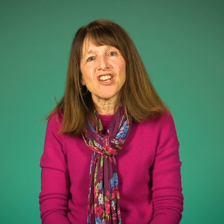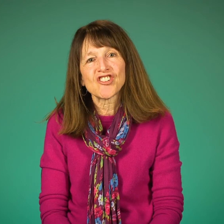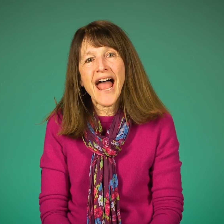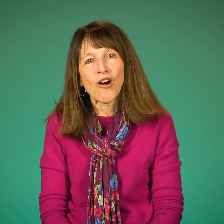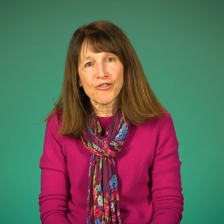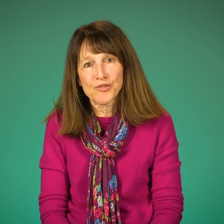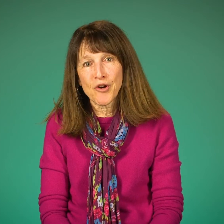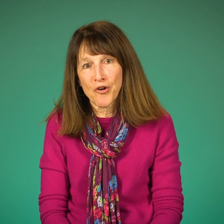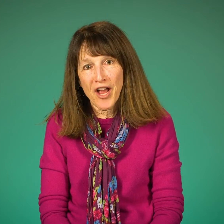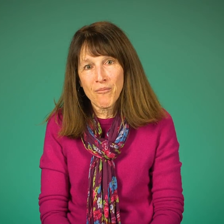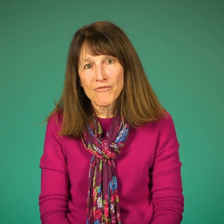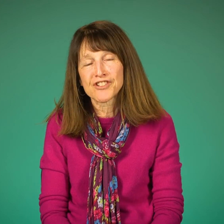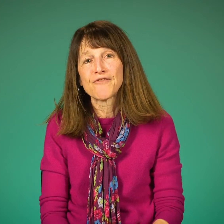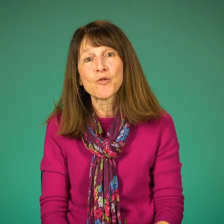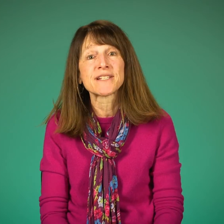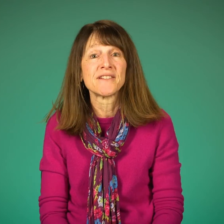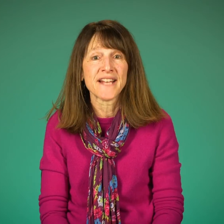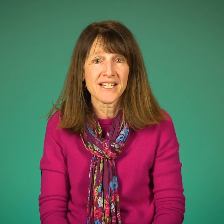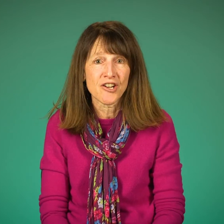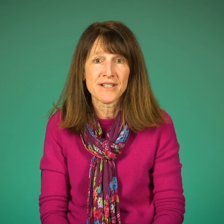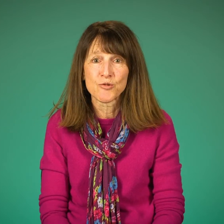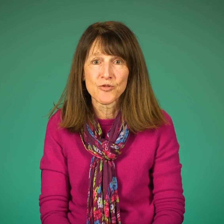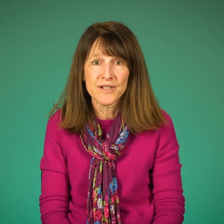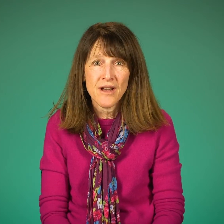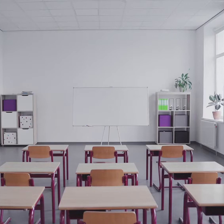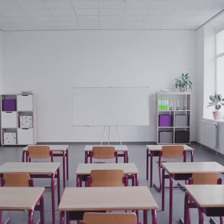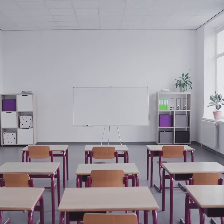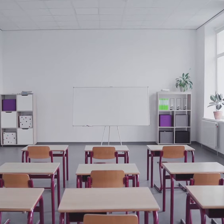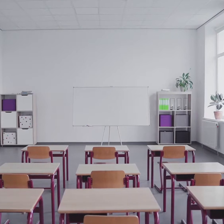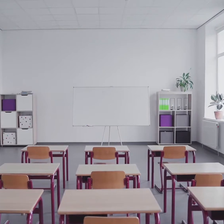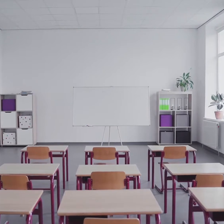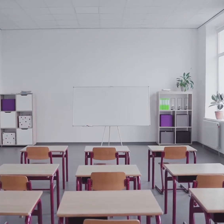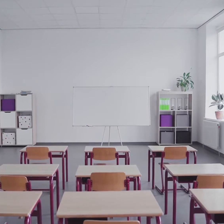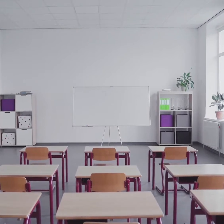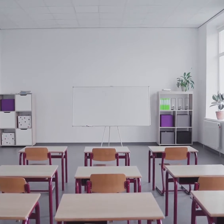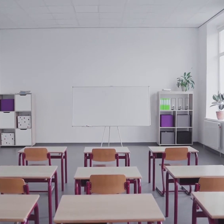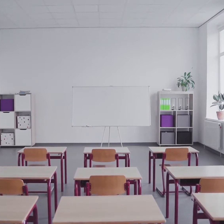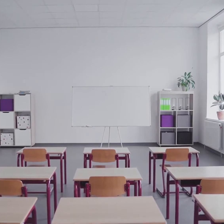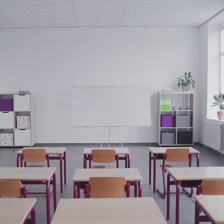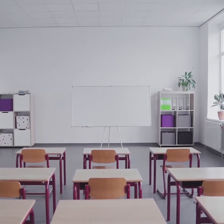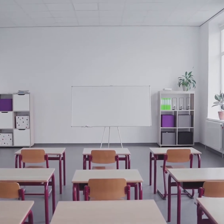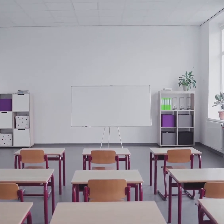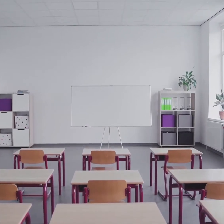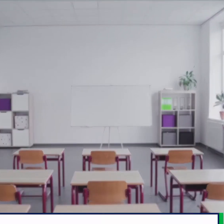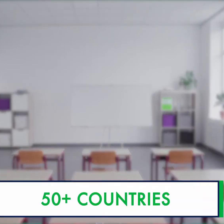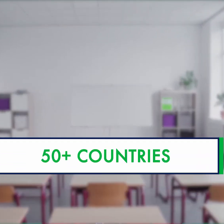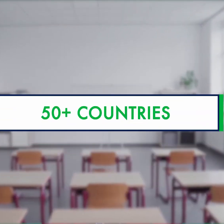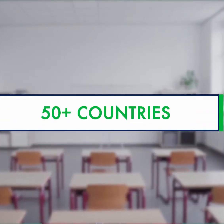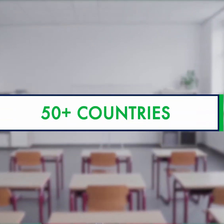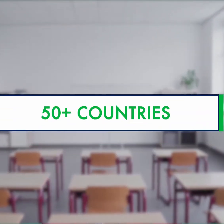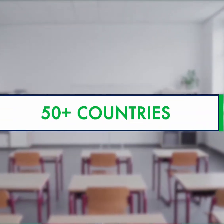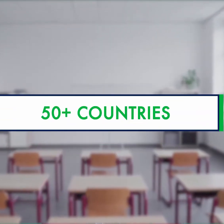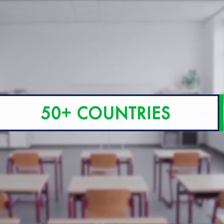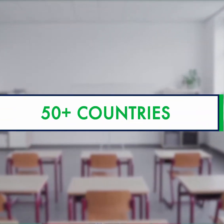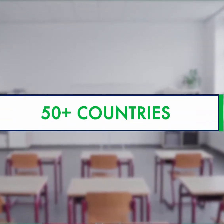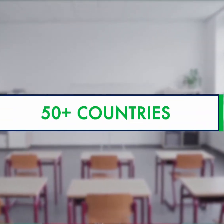Education Outreach Program, which is focused on secondary schools, we've delivered materials to collaborators in over 50